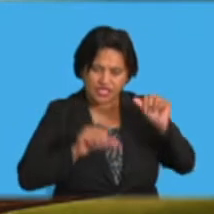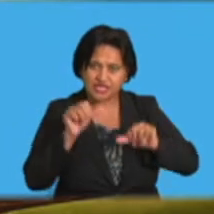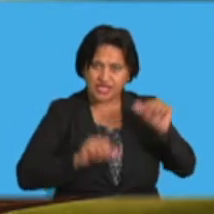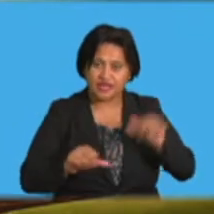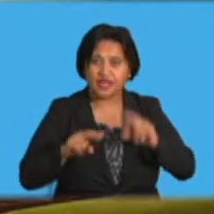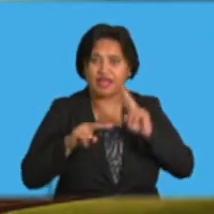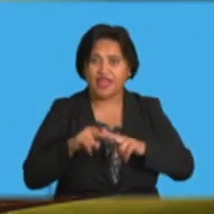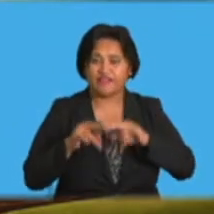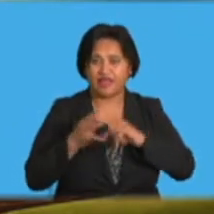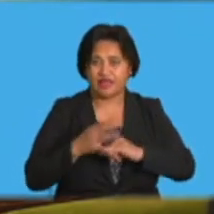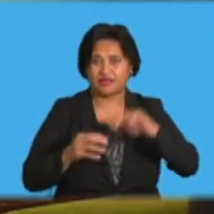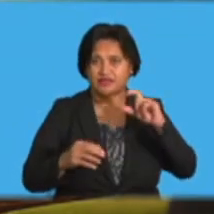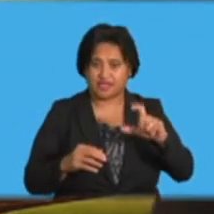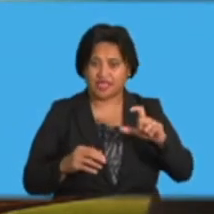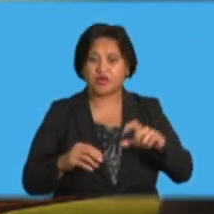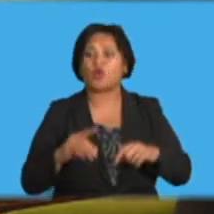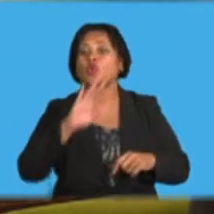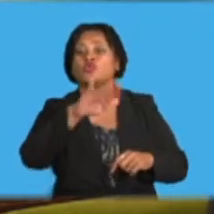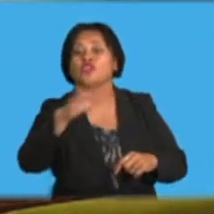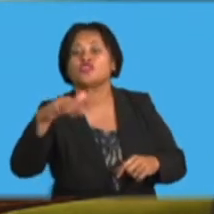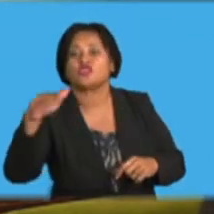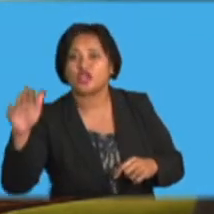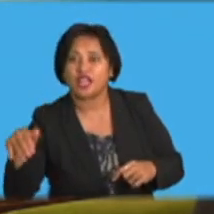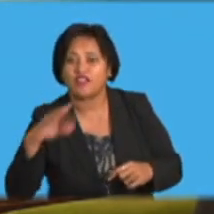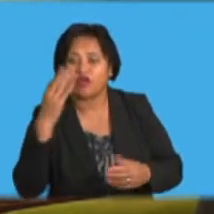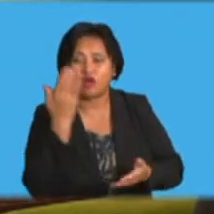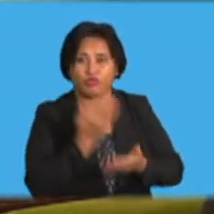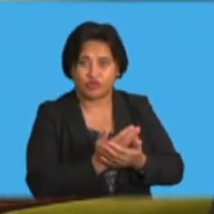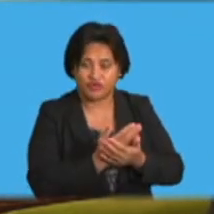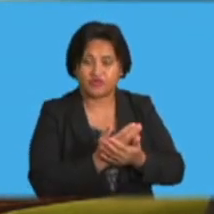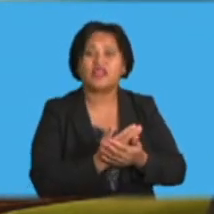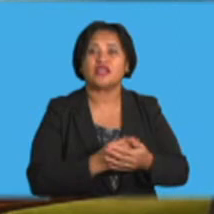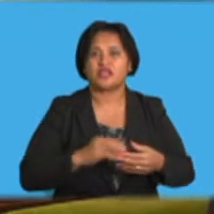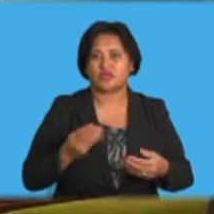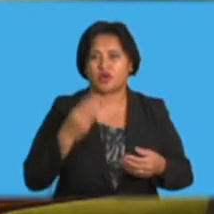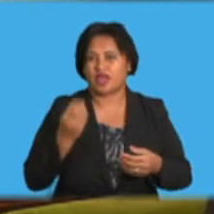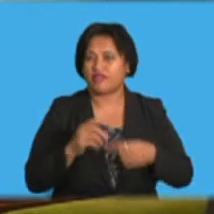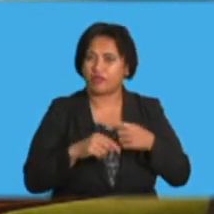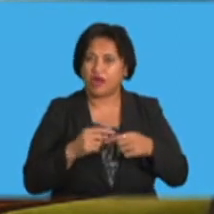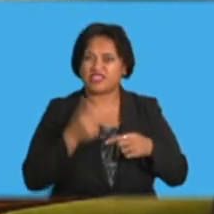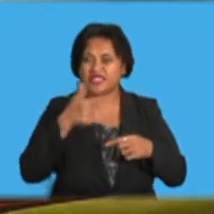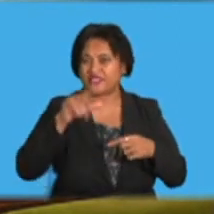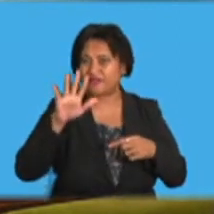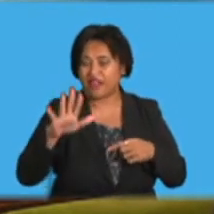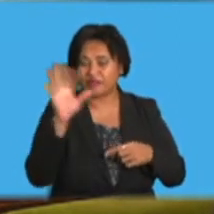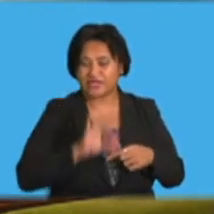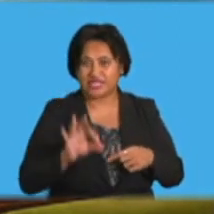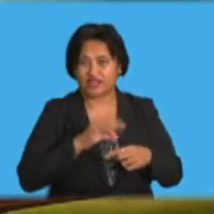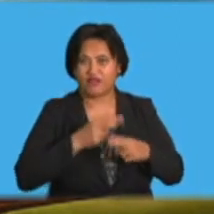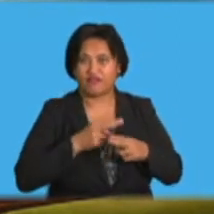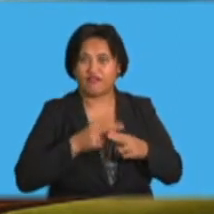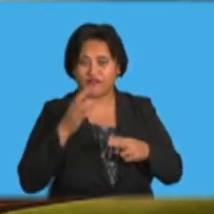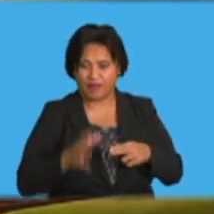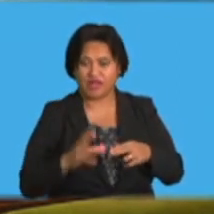have conducted field verification of 4,212 farmers, which is about approximately 75%, and the rest will